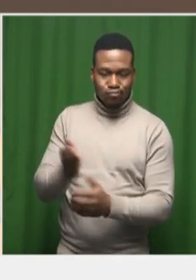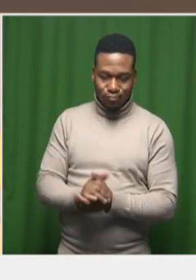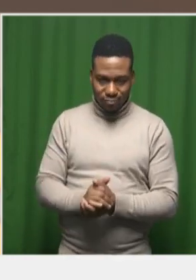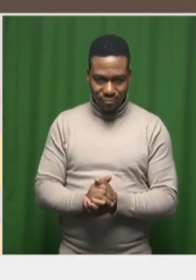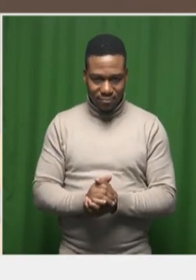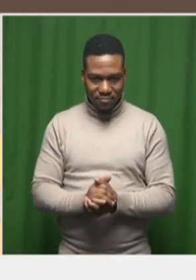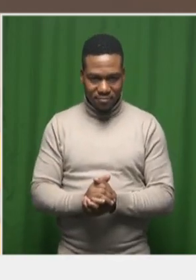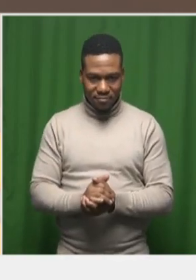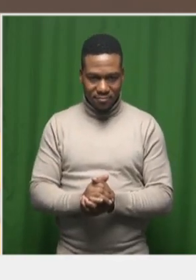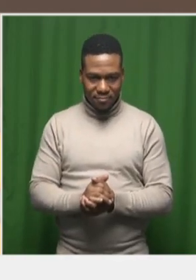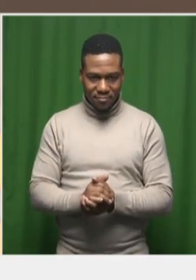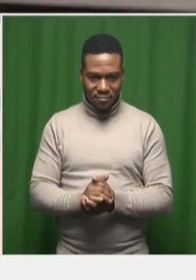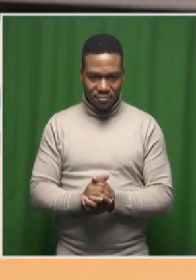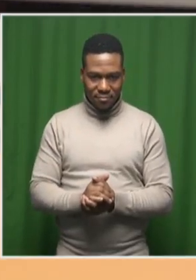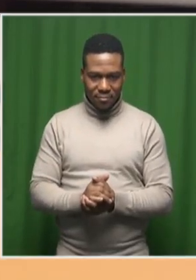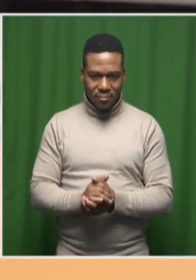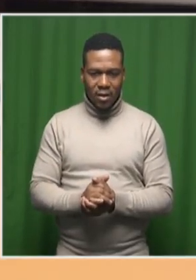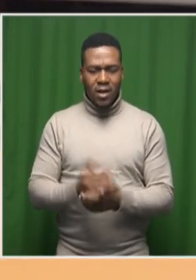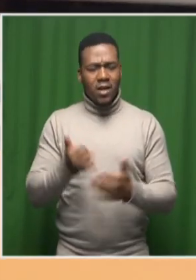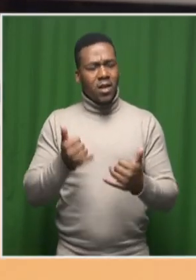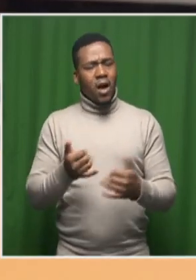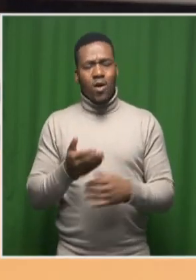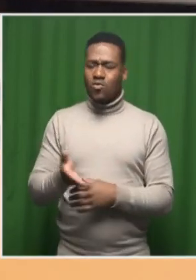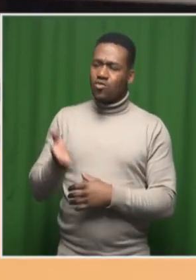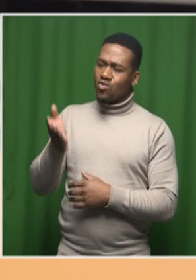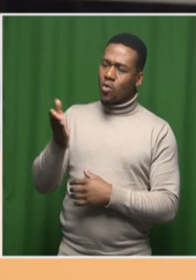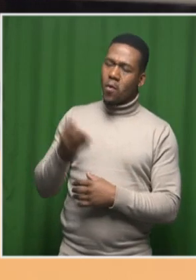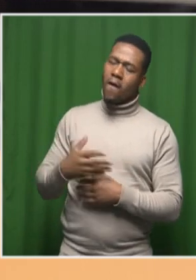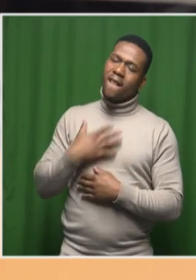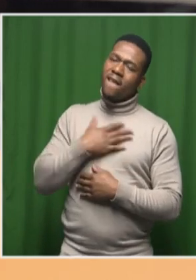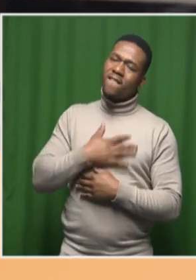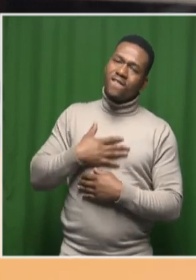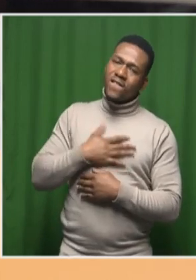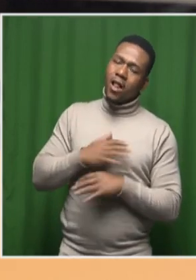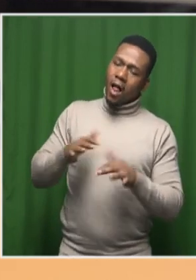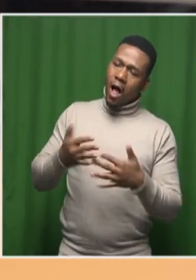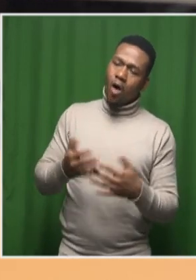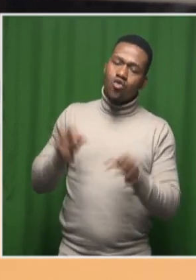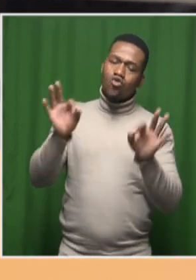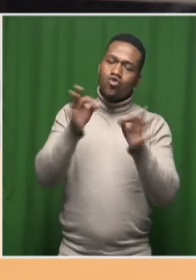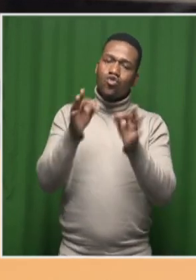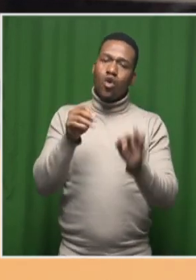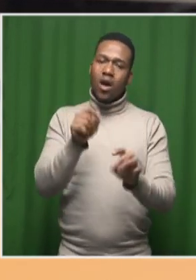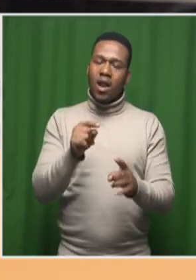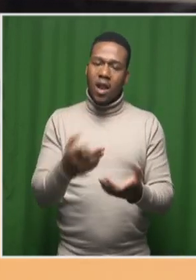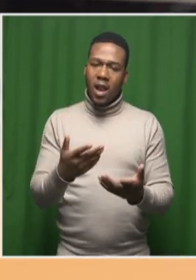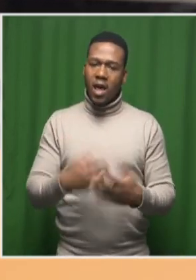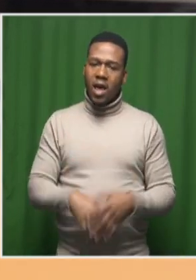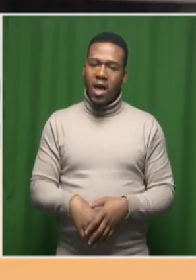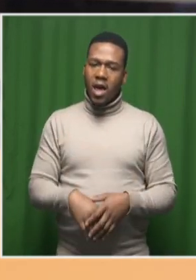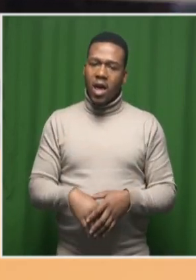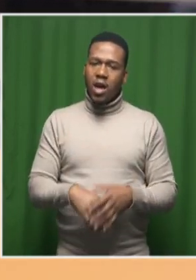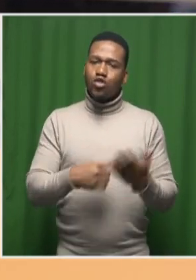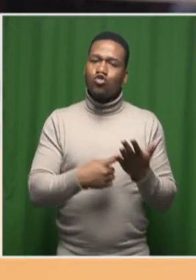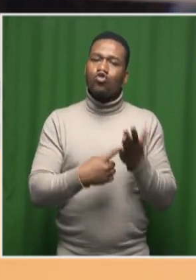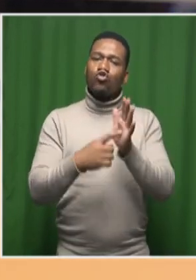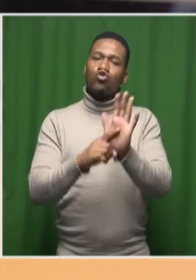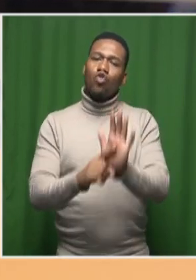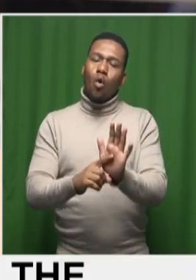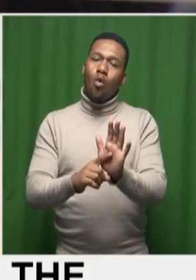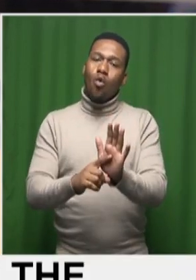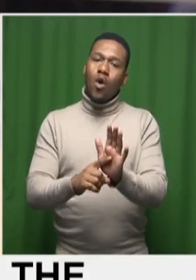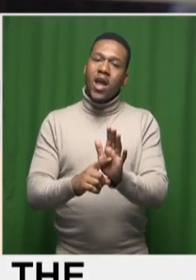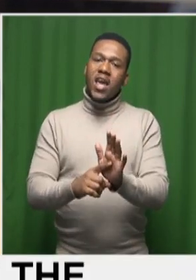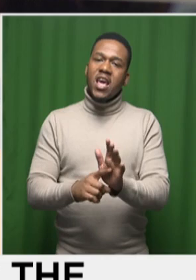of the day. Yeah. Now, Bianca, how do you feel, or how do you think that this song reflects Riky Rick's personal journey